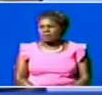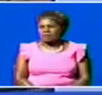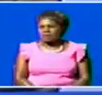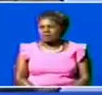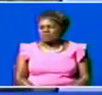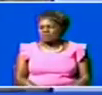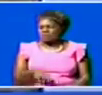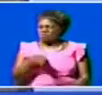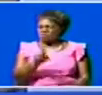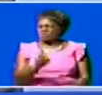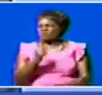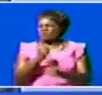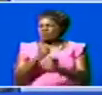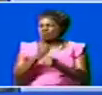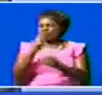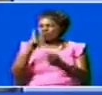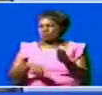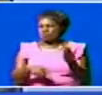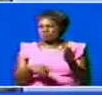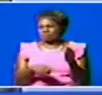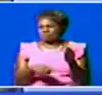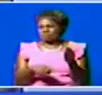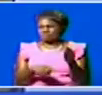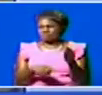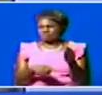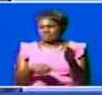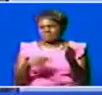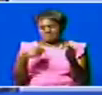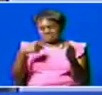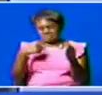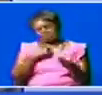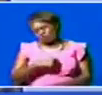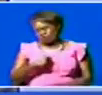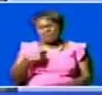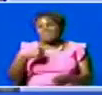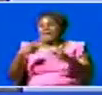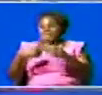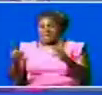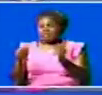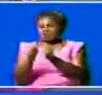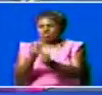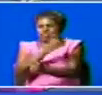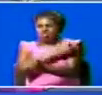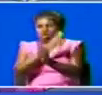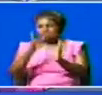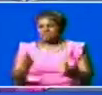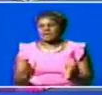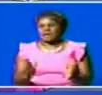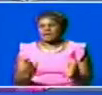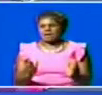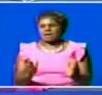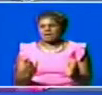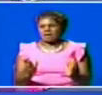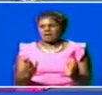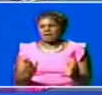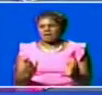So what do you do? Okay, I think I was supposed to start with the doctor, actually. Both Irene and Cynthia have issues with their voice